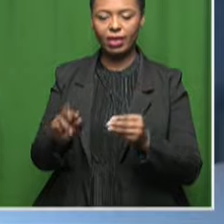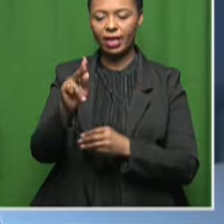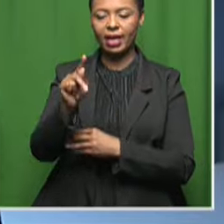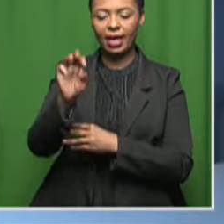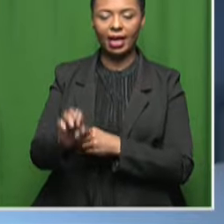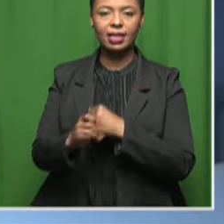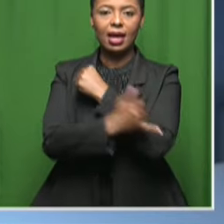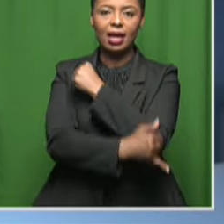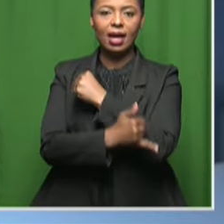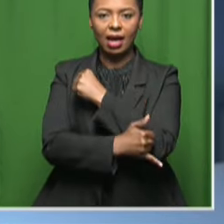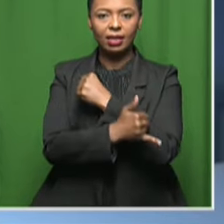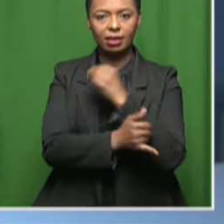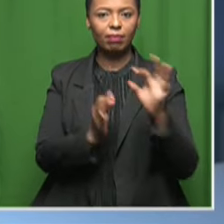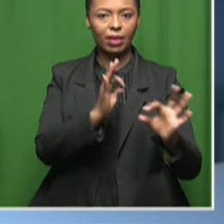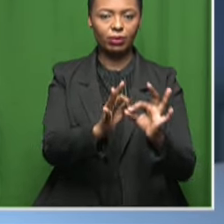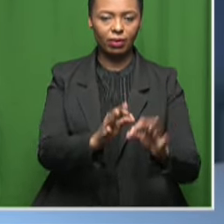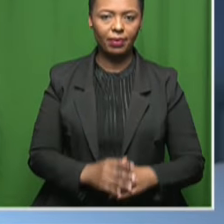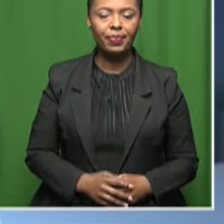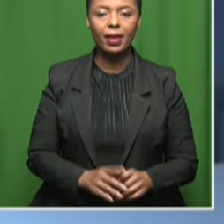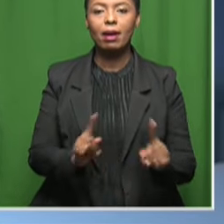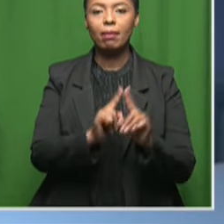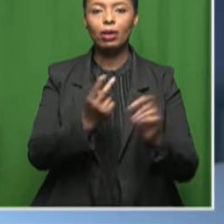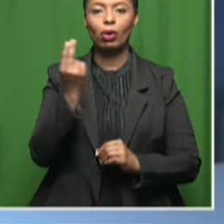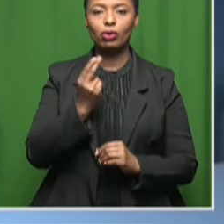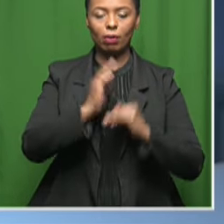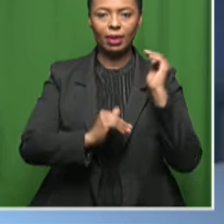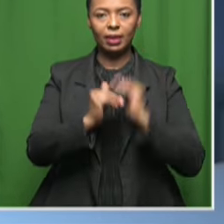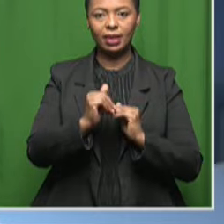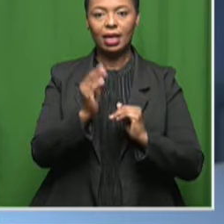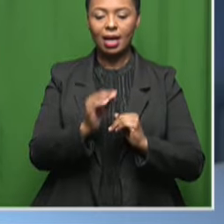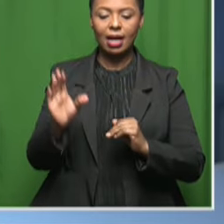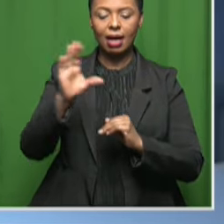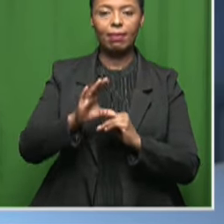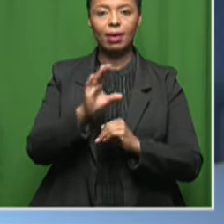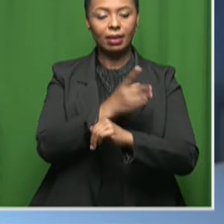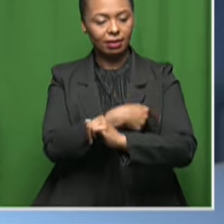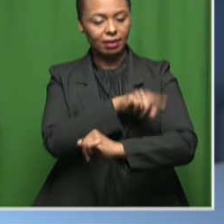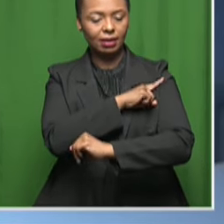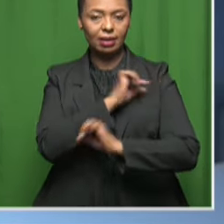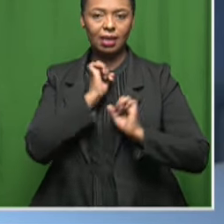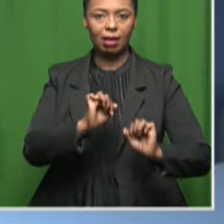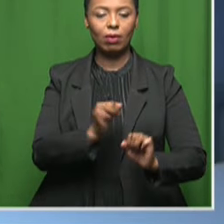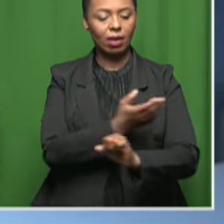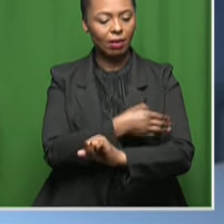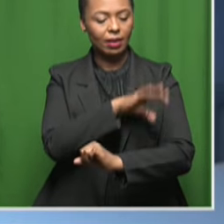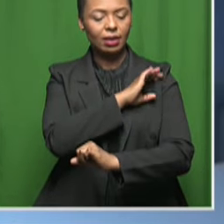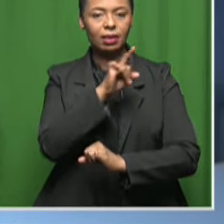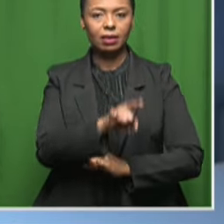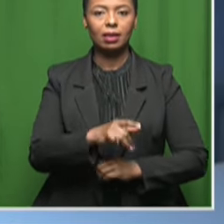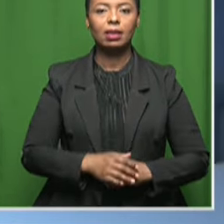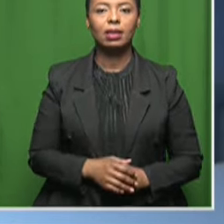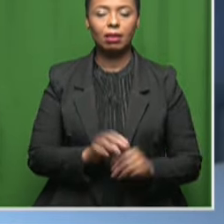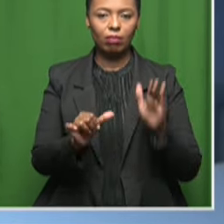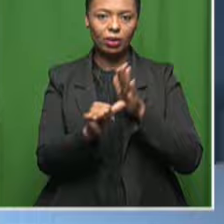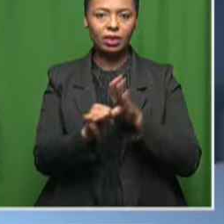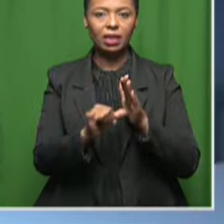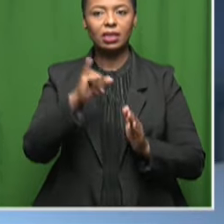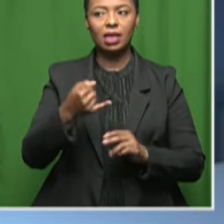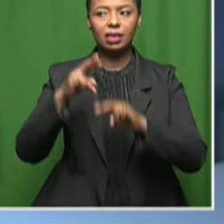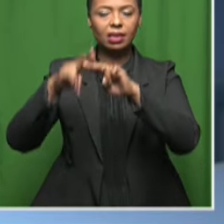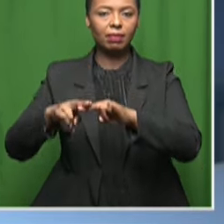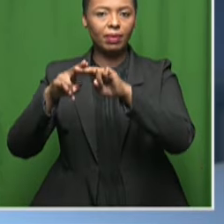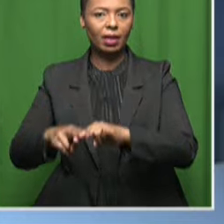particular country. But building the capacity of those countries, it's important so that they don't just rely on a